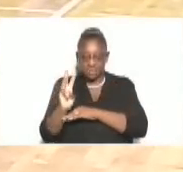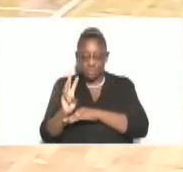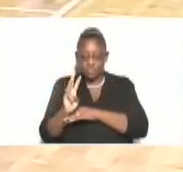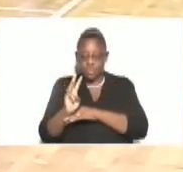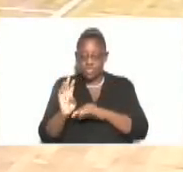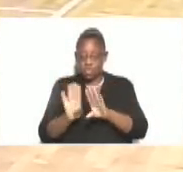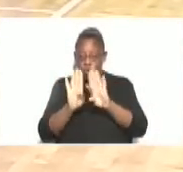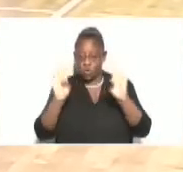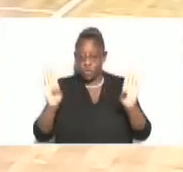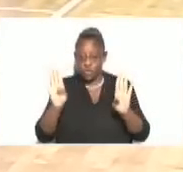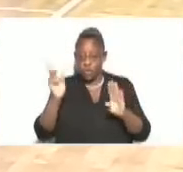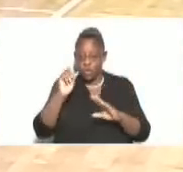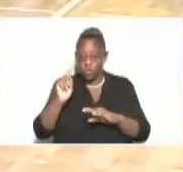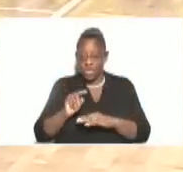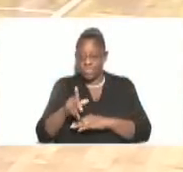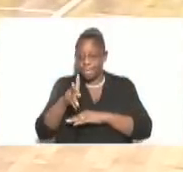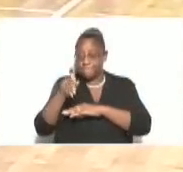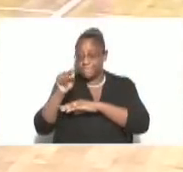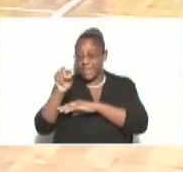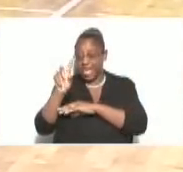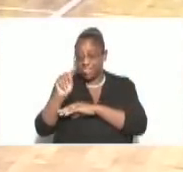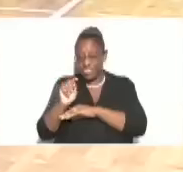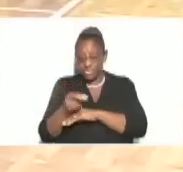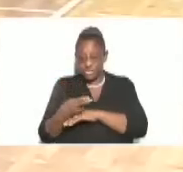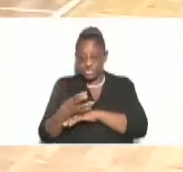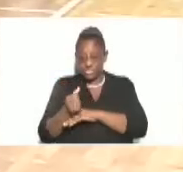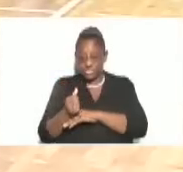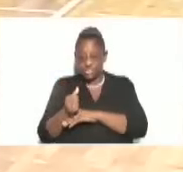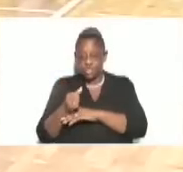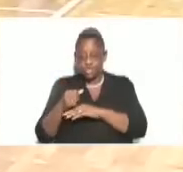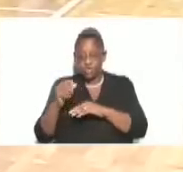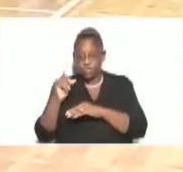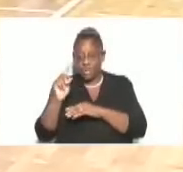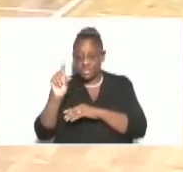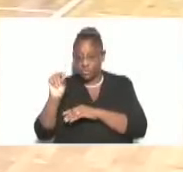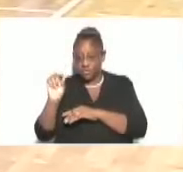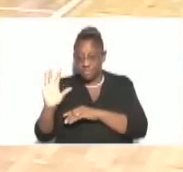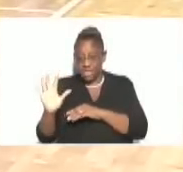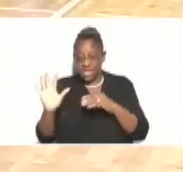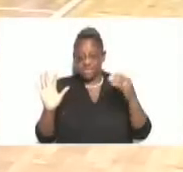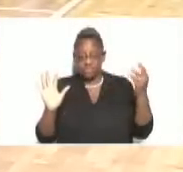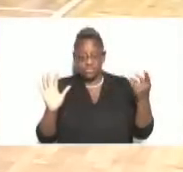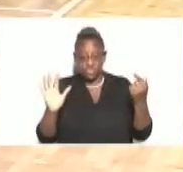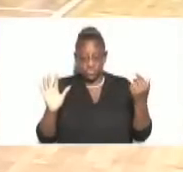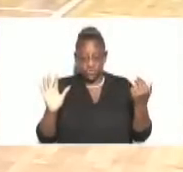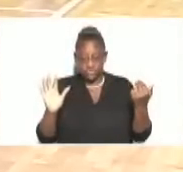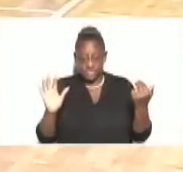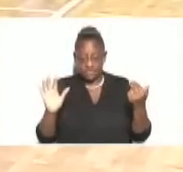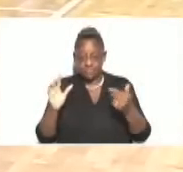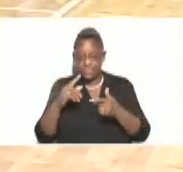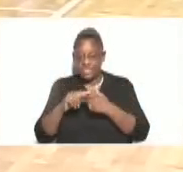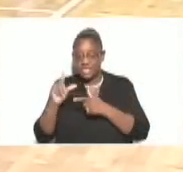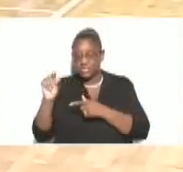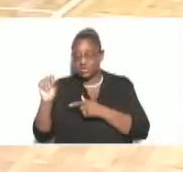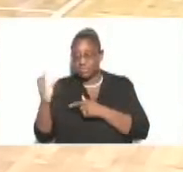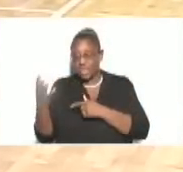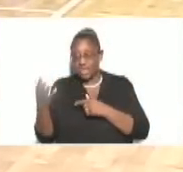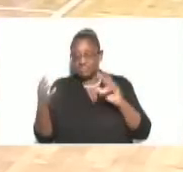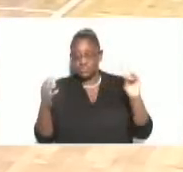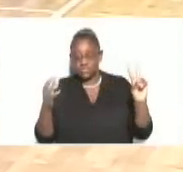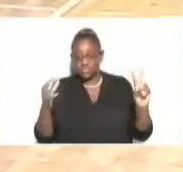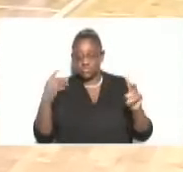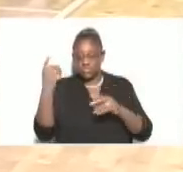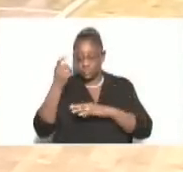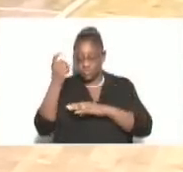opener, Panthers looking sharp. They took down Lady Techs in straight sets, 25-13, 25-22, and then 25-22 to win the